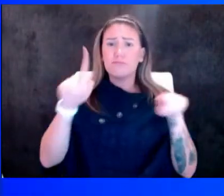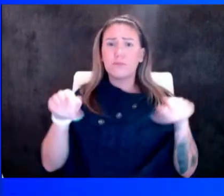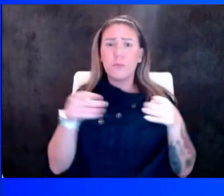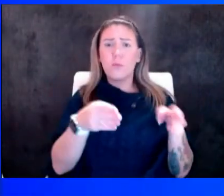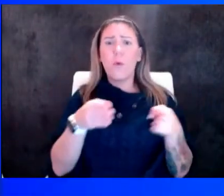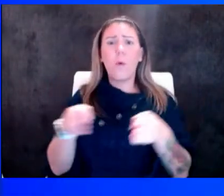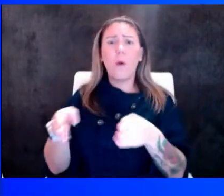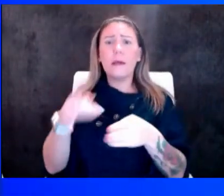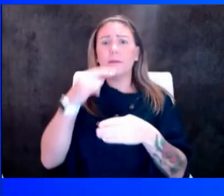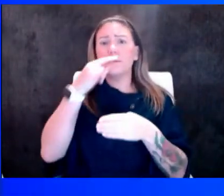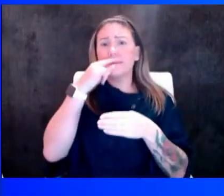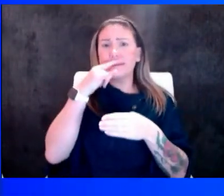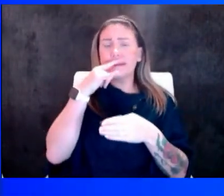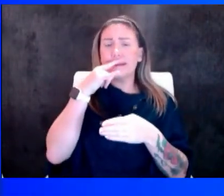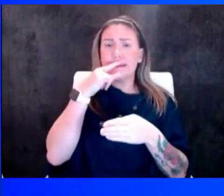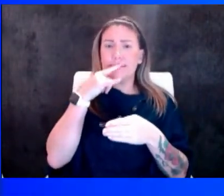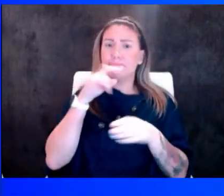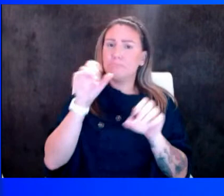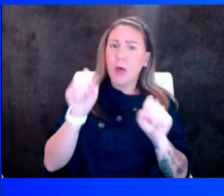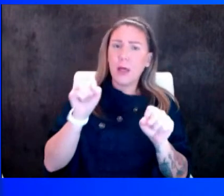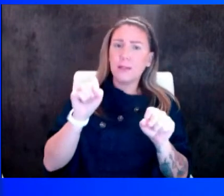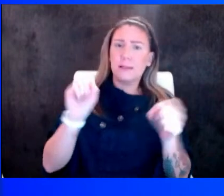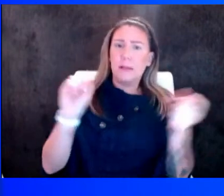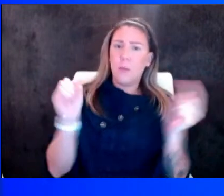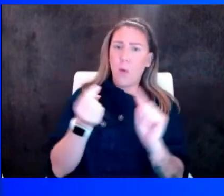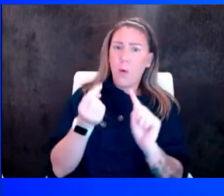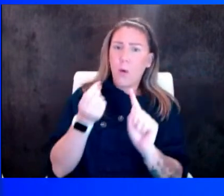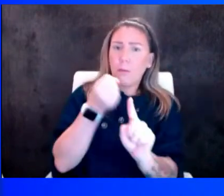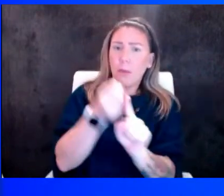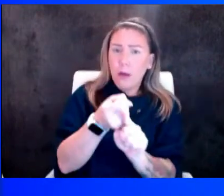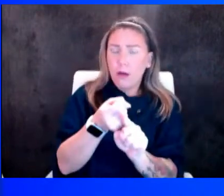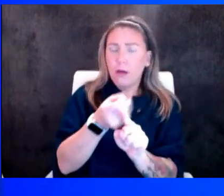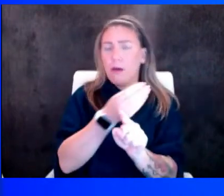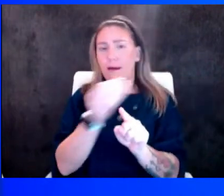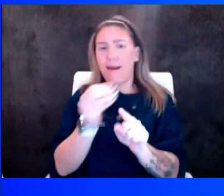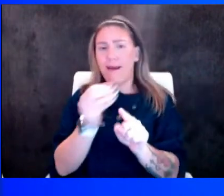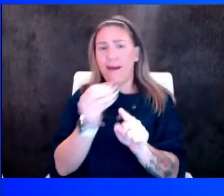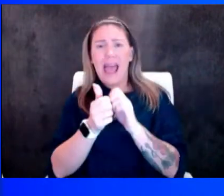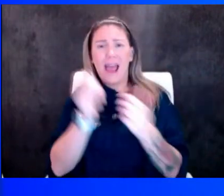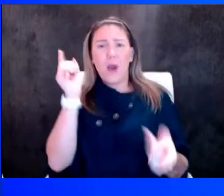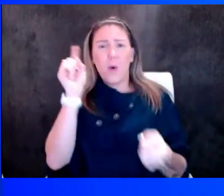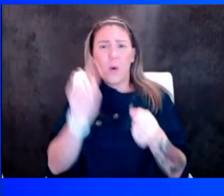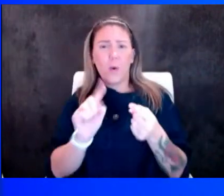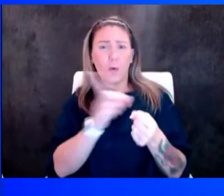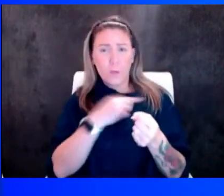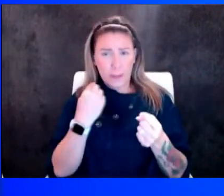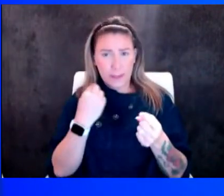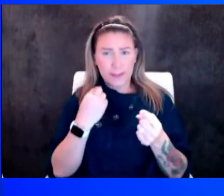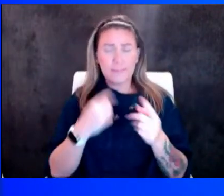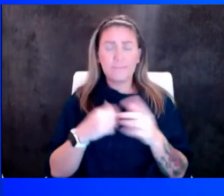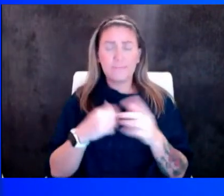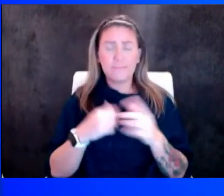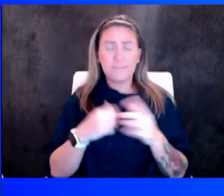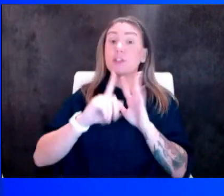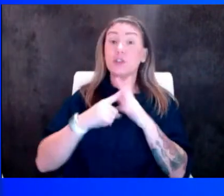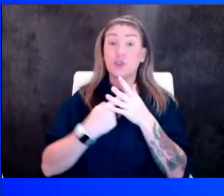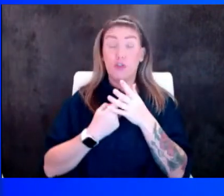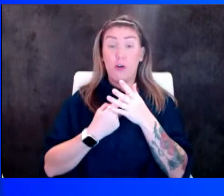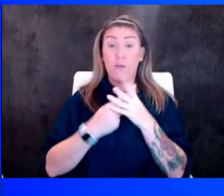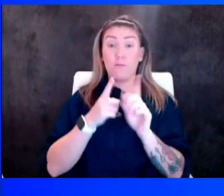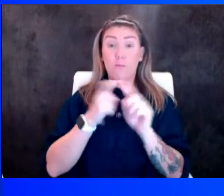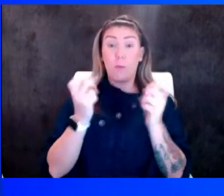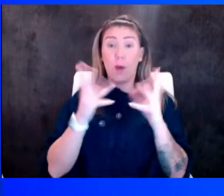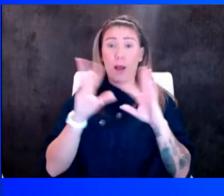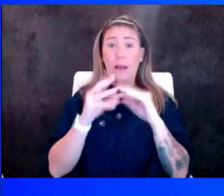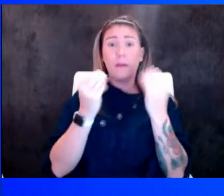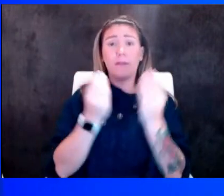what things that parents can do to decrease these risks. And so it was started actually from a family who lost their child